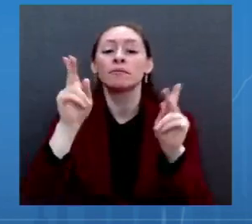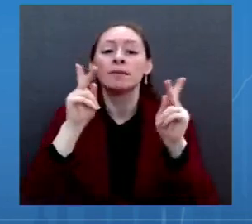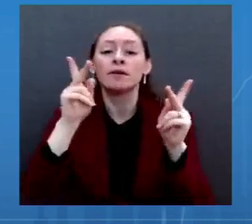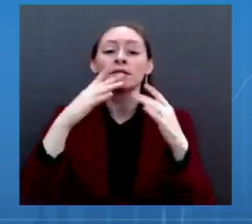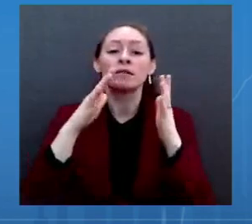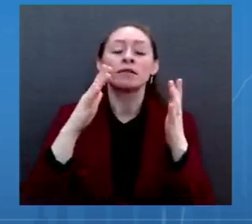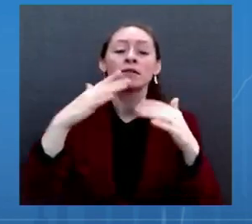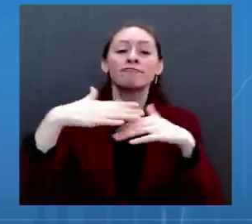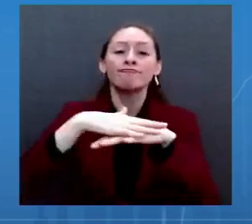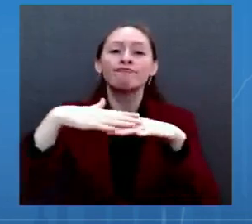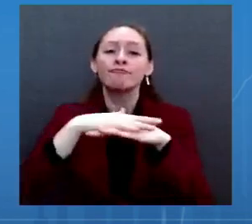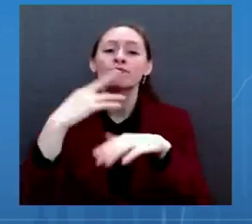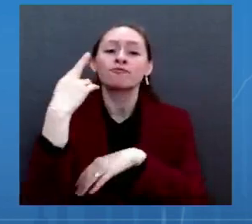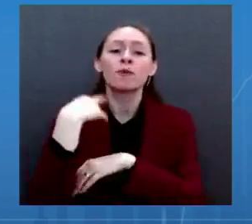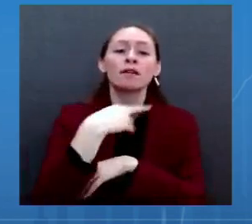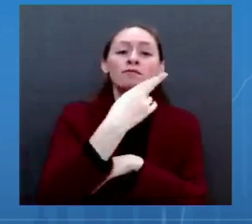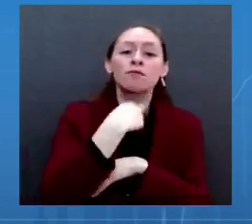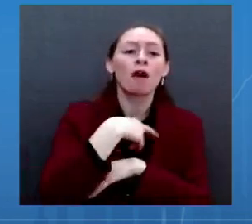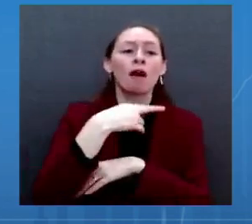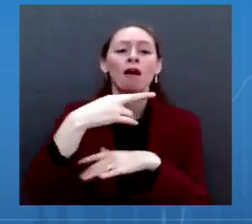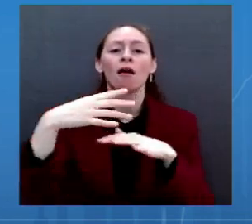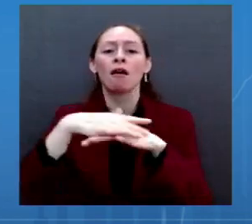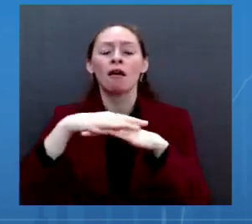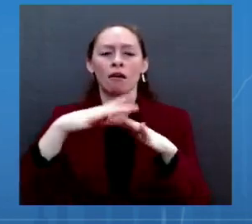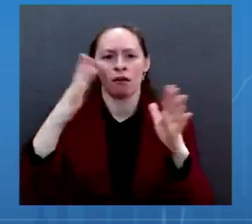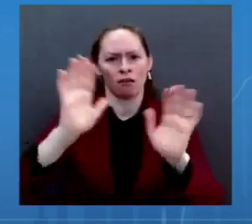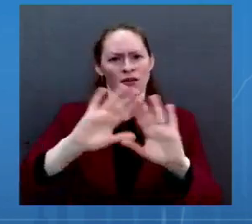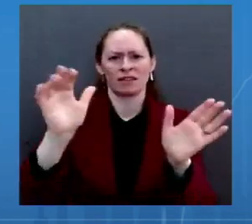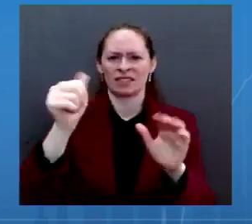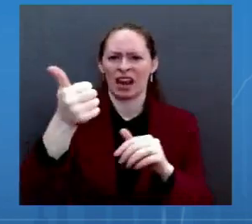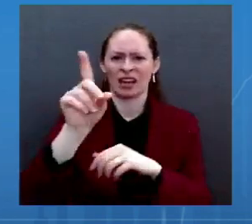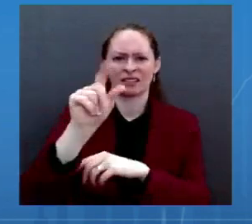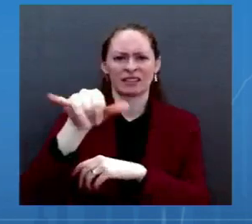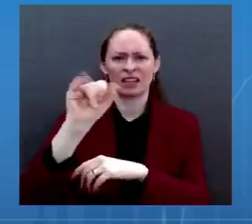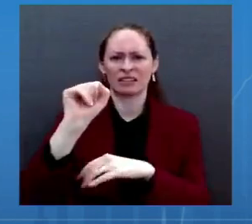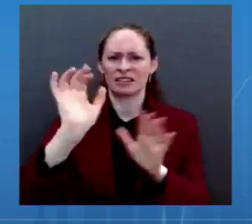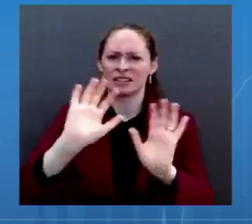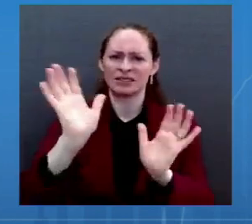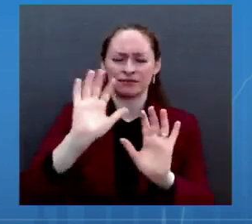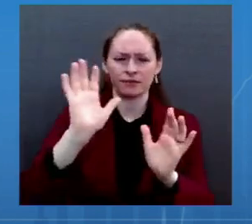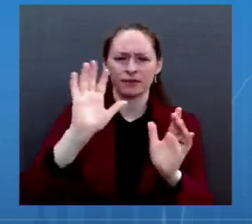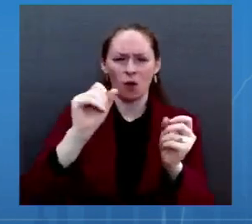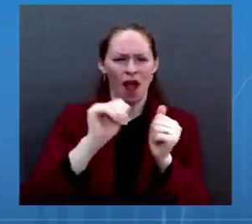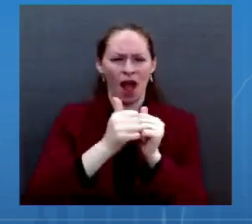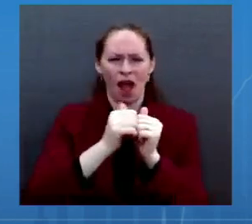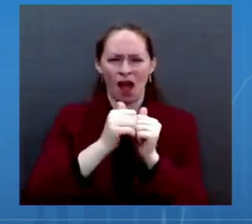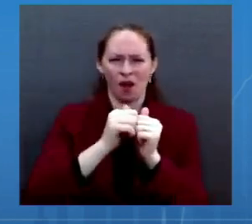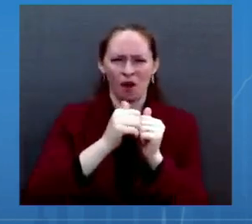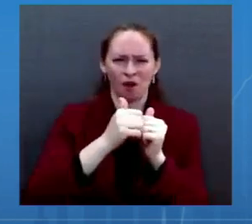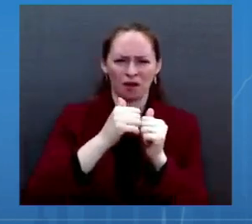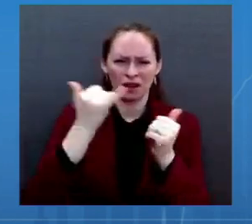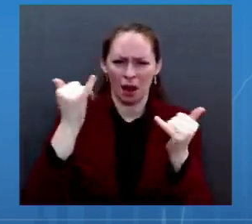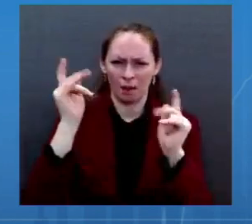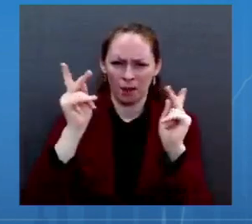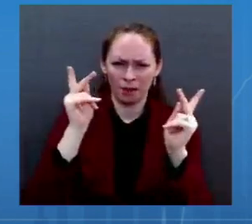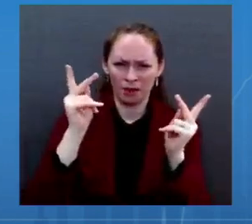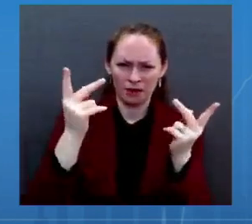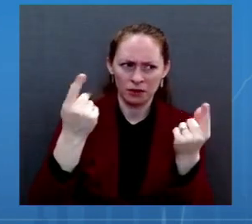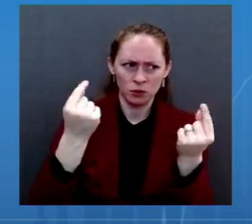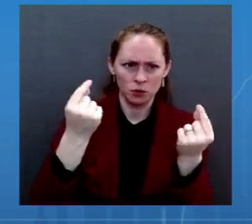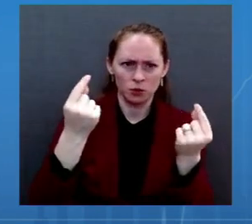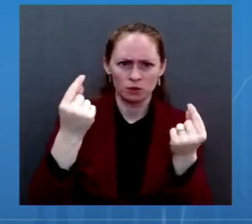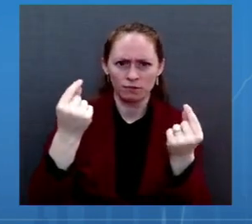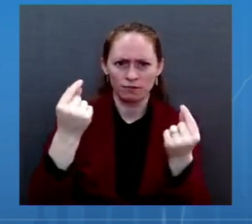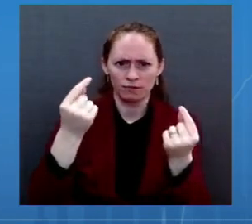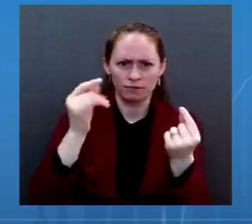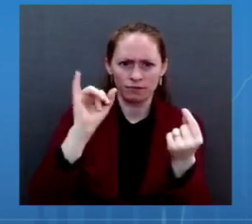how do you expect people to keep track of what they can and can't do? Yeah, thank you for that question, Jeremy. So first,